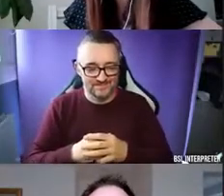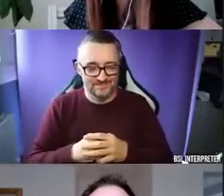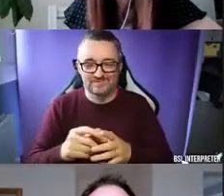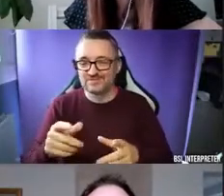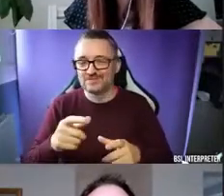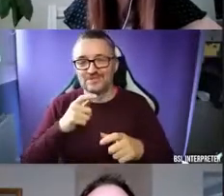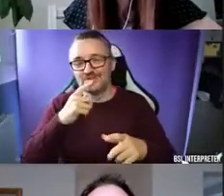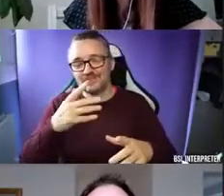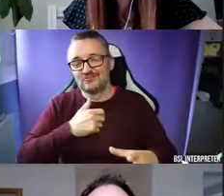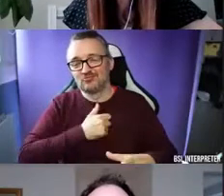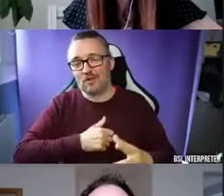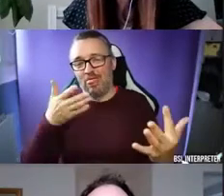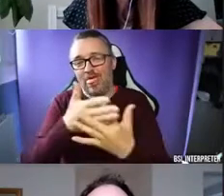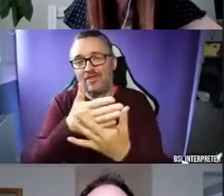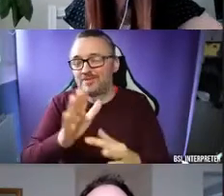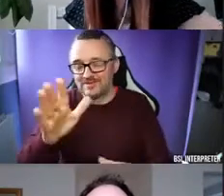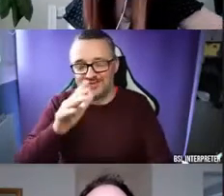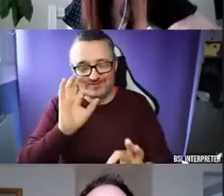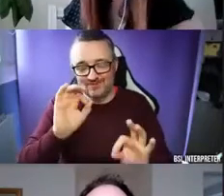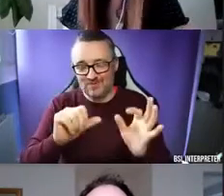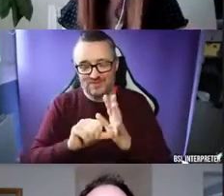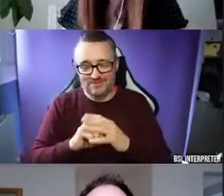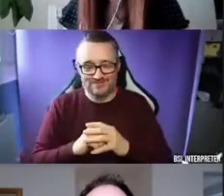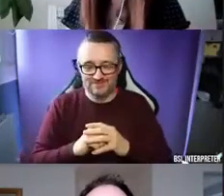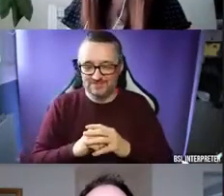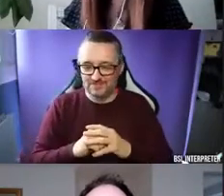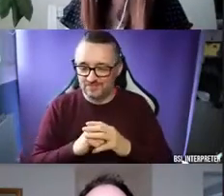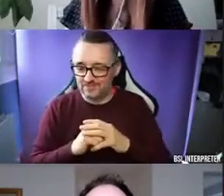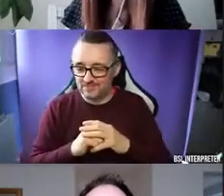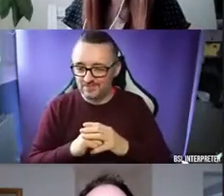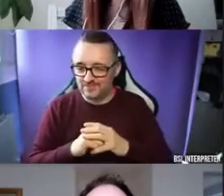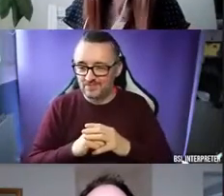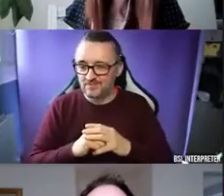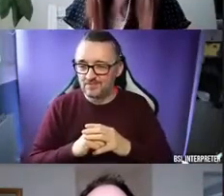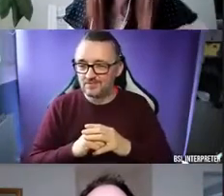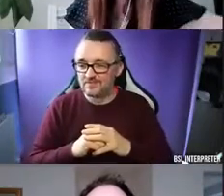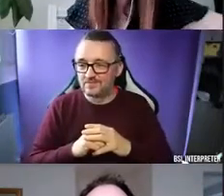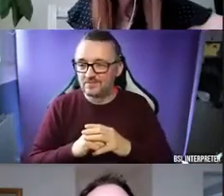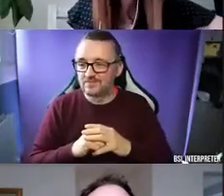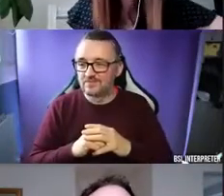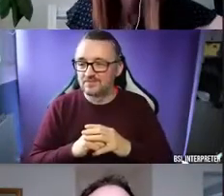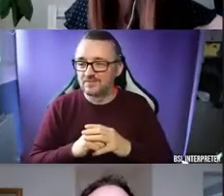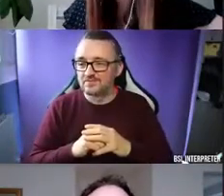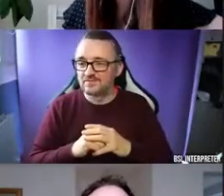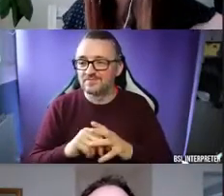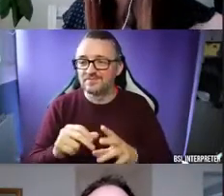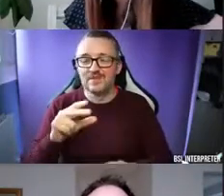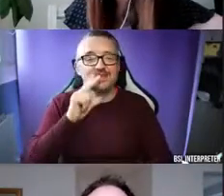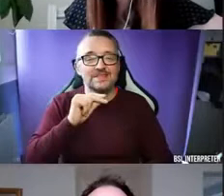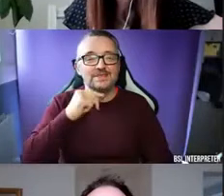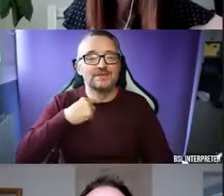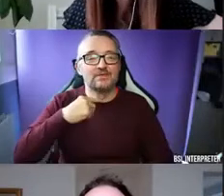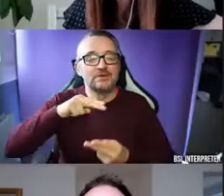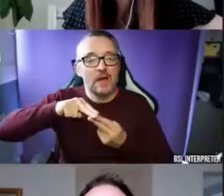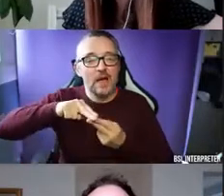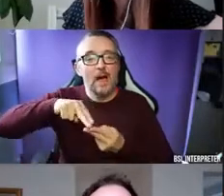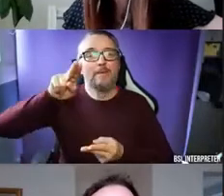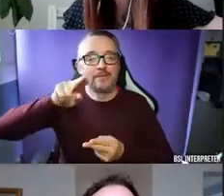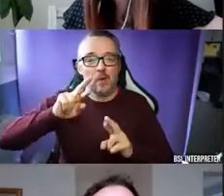flow. That's okay. I will take a look. I'll speak a bit louder as well, maybe, and that might